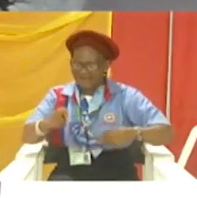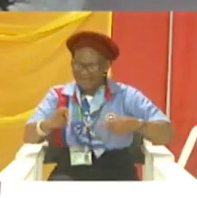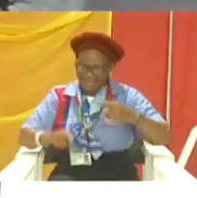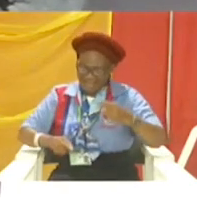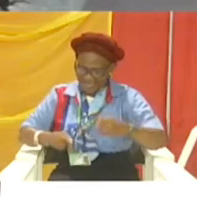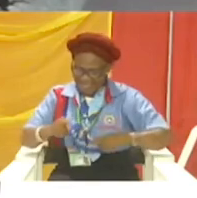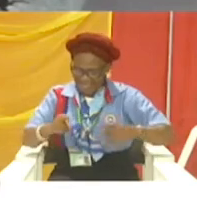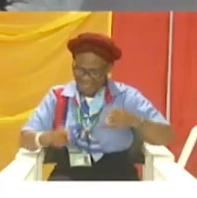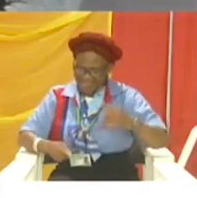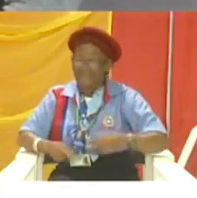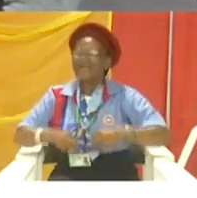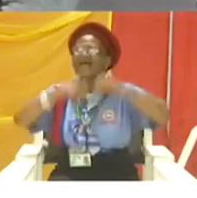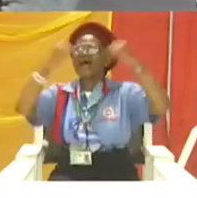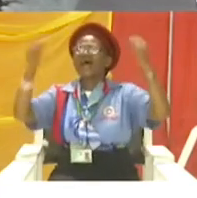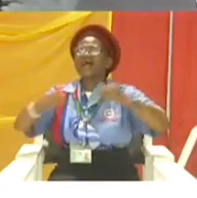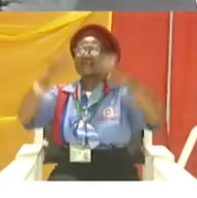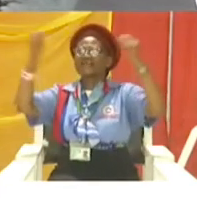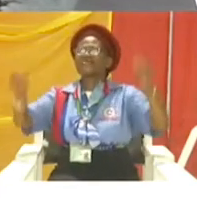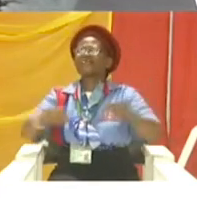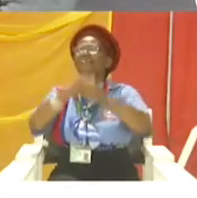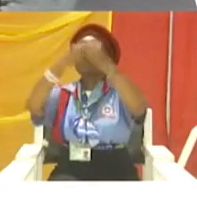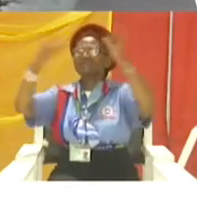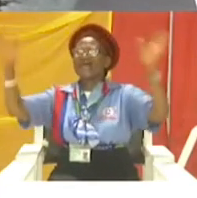omnipotent reigner.